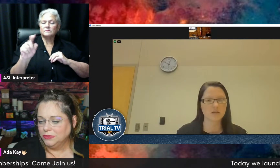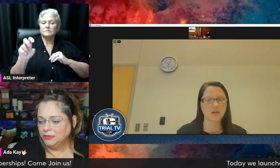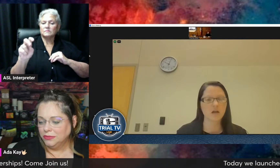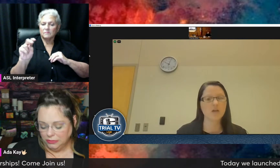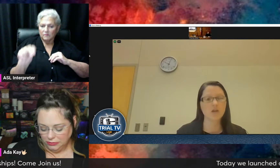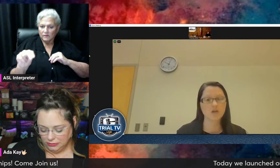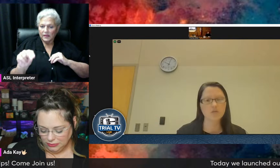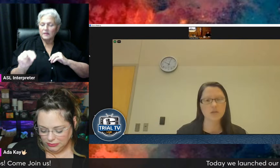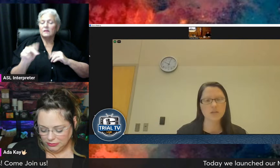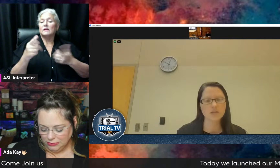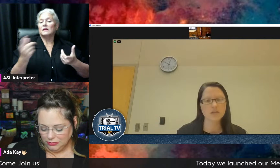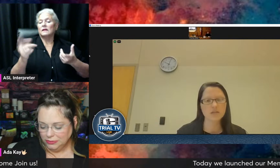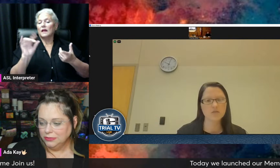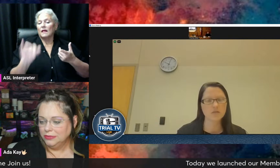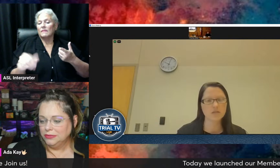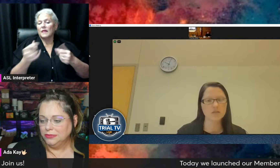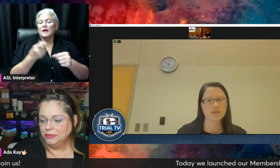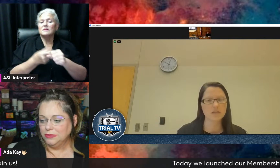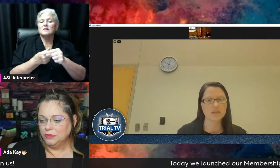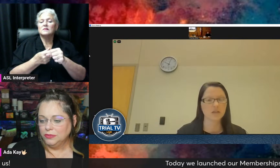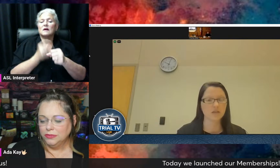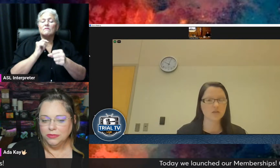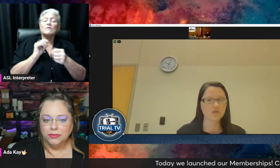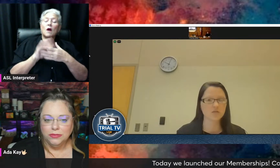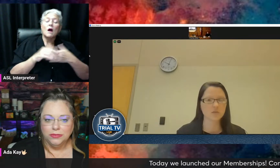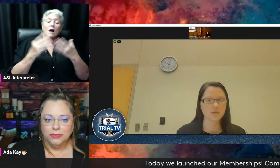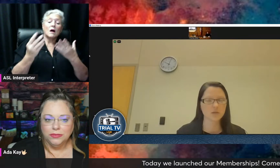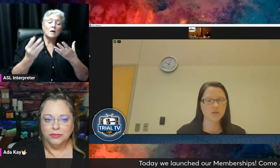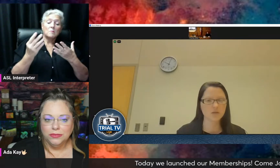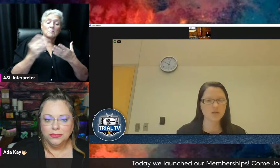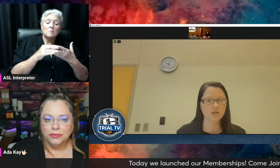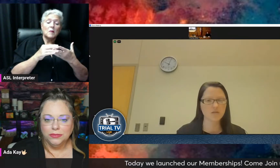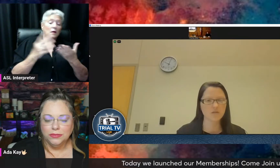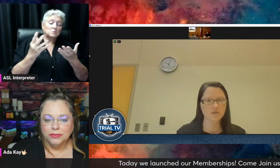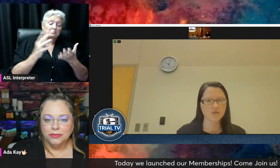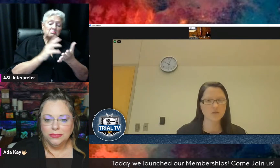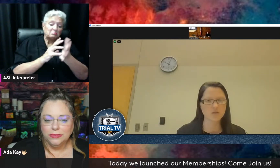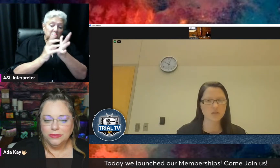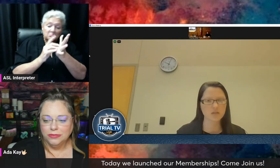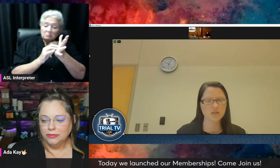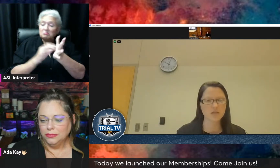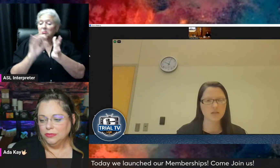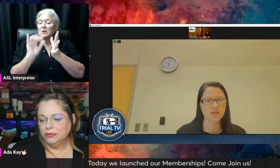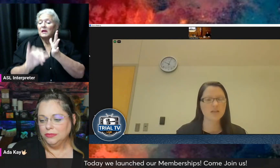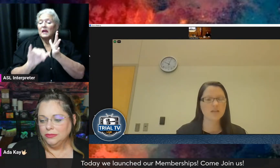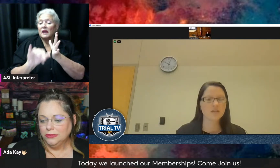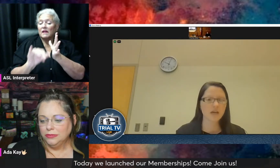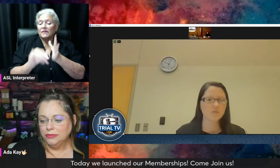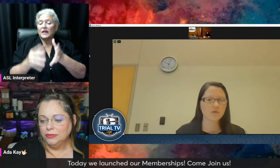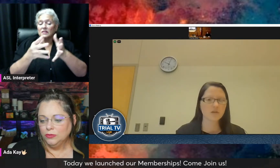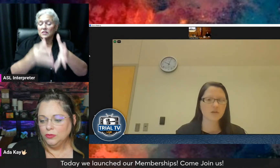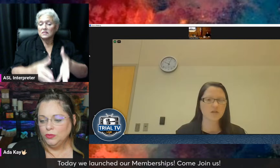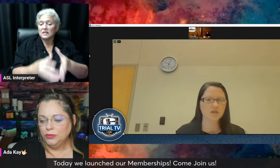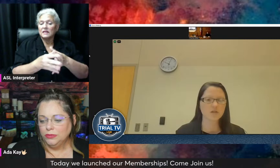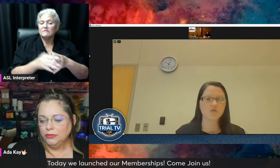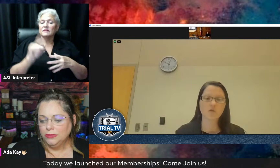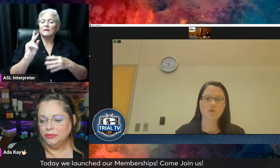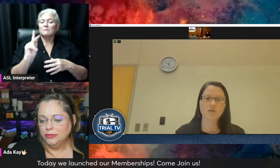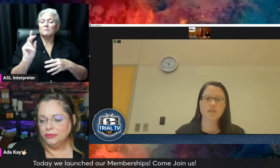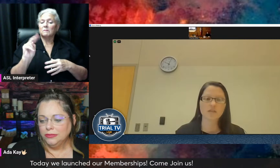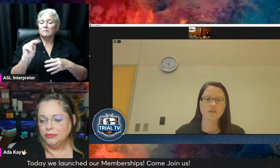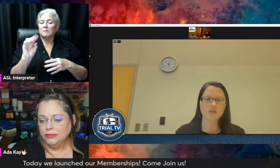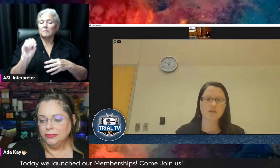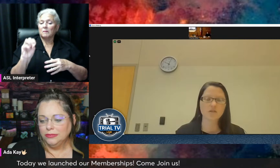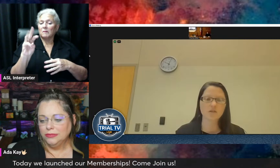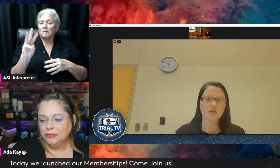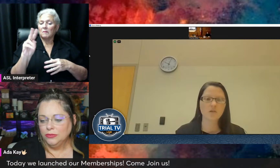handling. A known print is going to be the intentional reproduction of the friction ridge skin. These are captured under